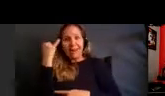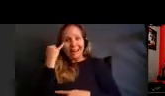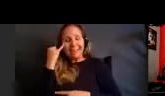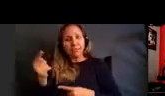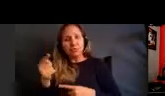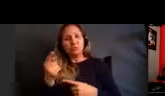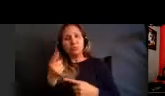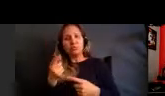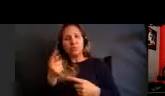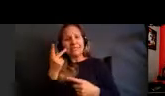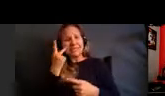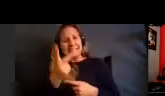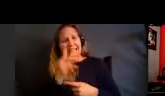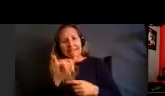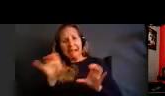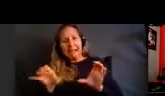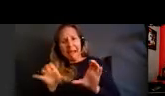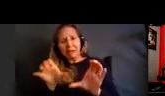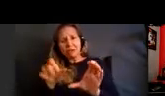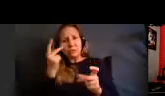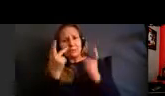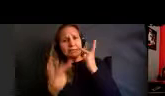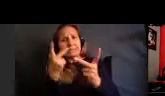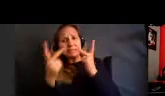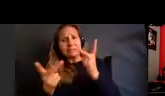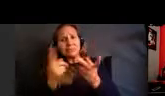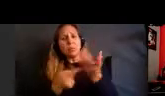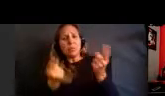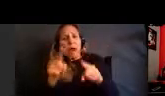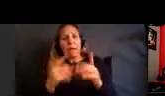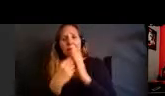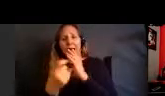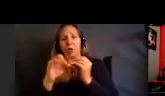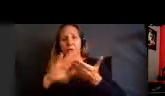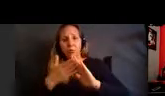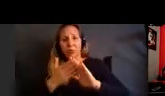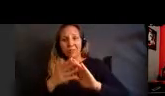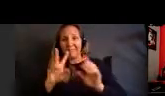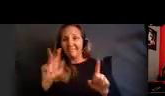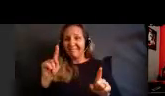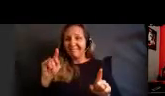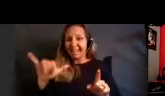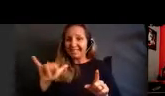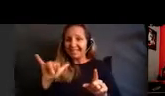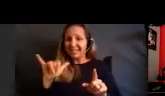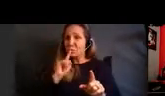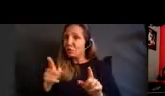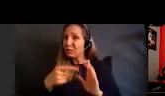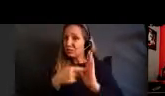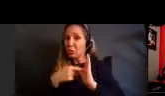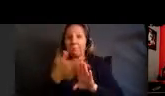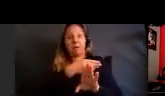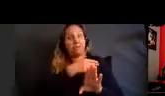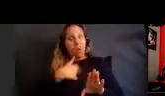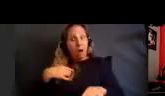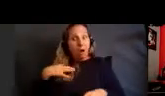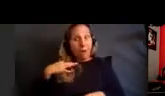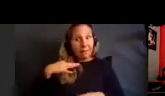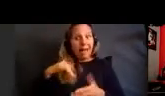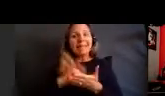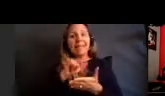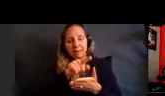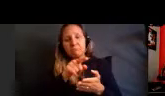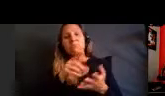by seeing things of them out in the community, they were already showing me prior to even applying to this that they were an